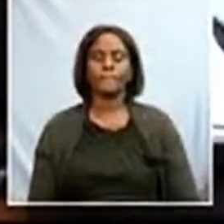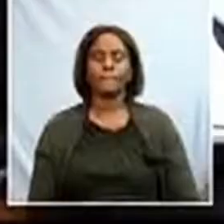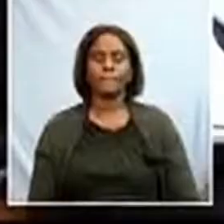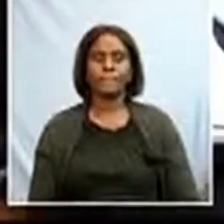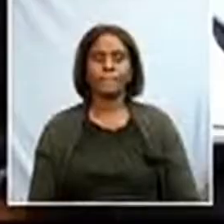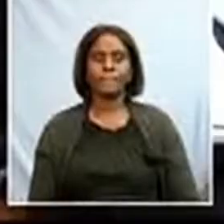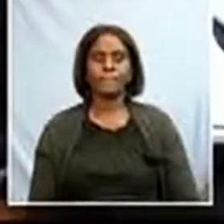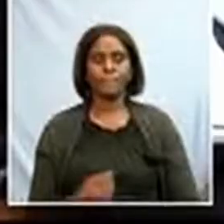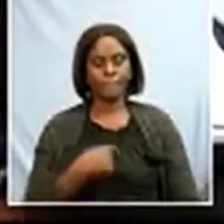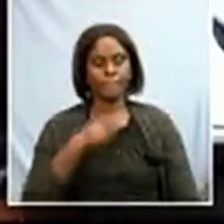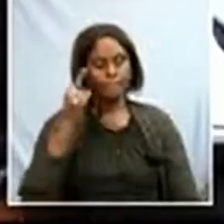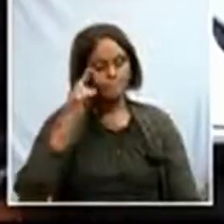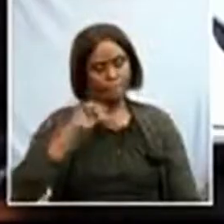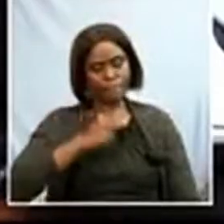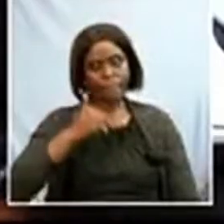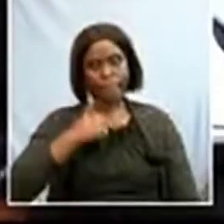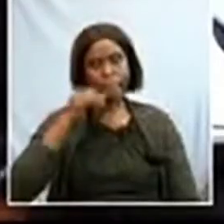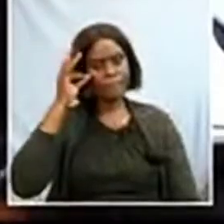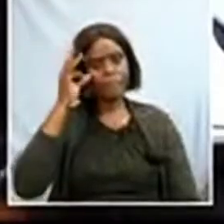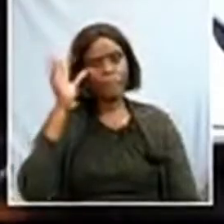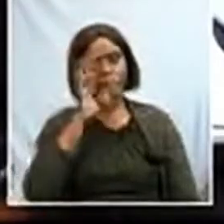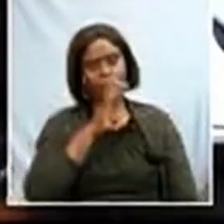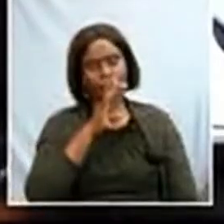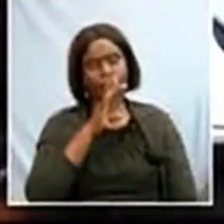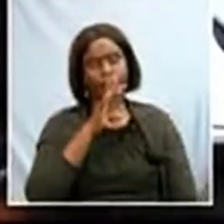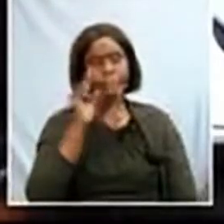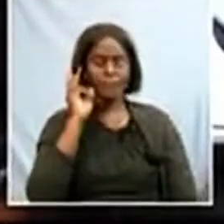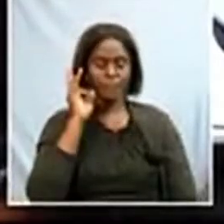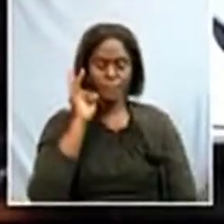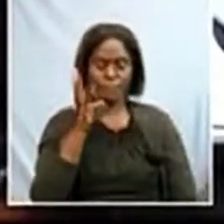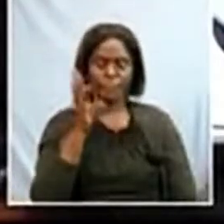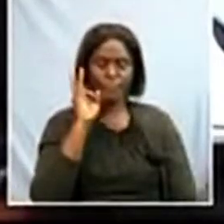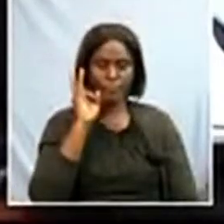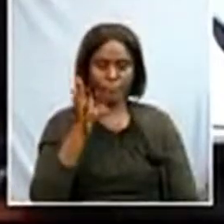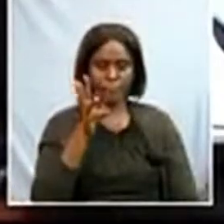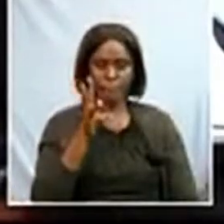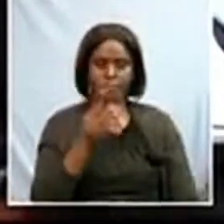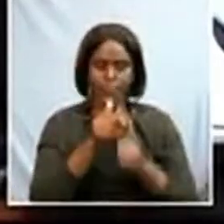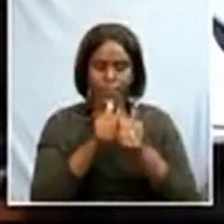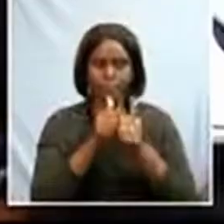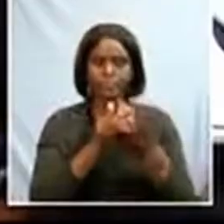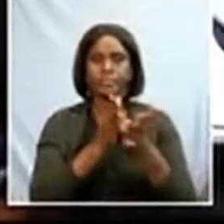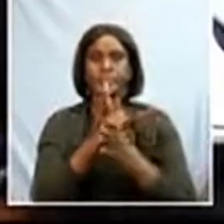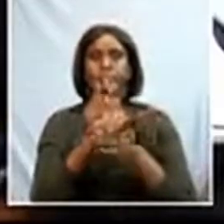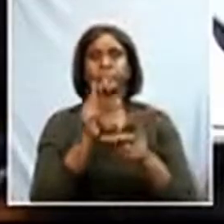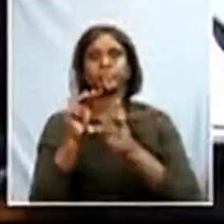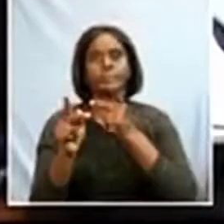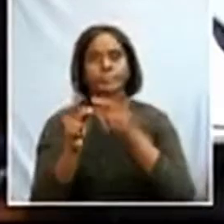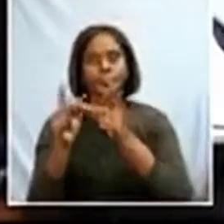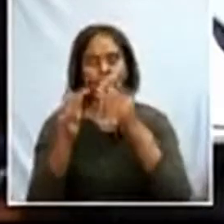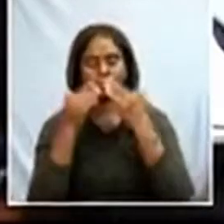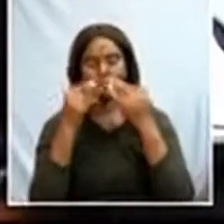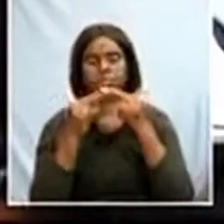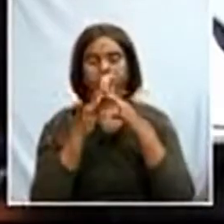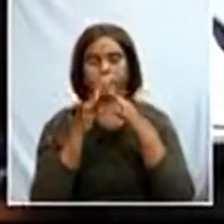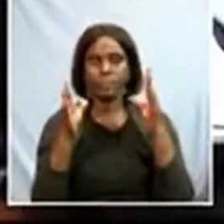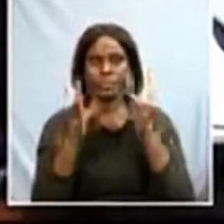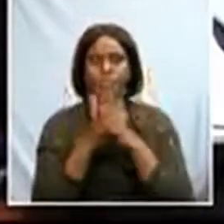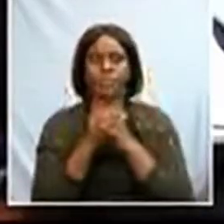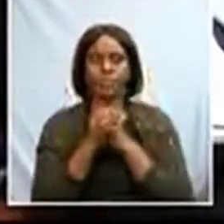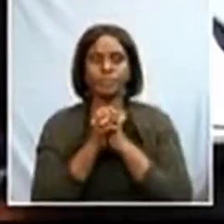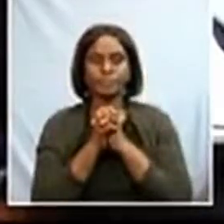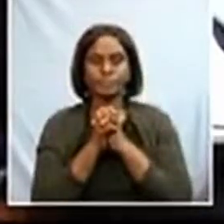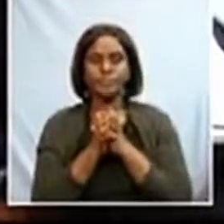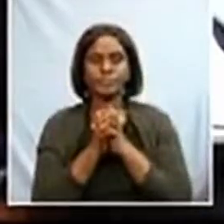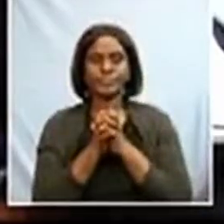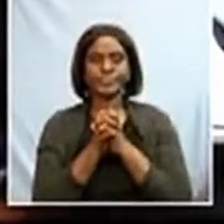Chair, I think we have taken note. We'll follow the right procedure. Thank you so much. Thank you